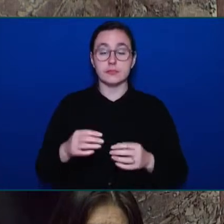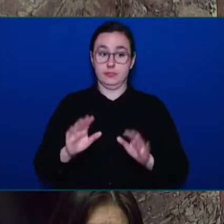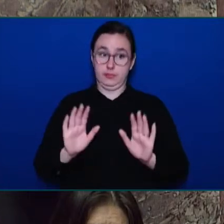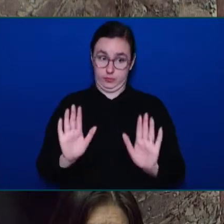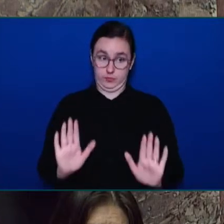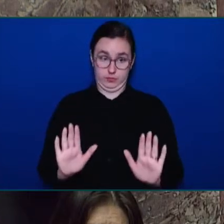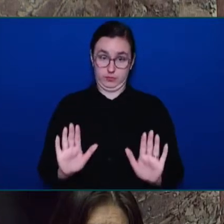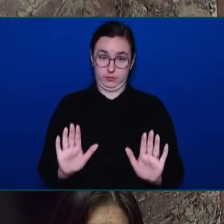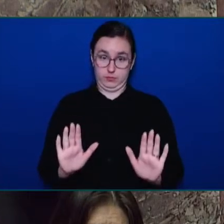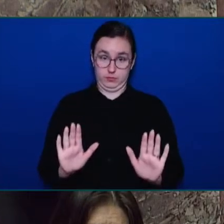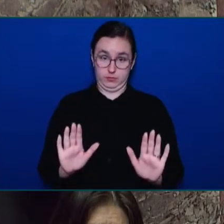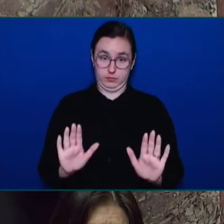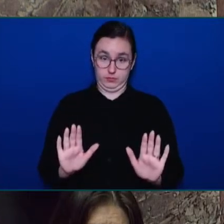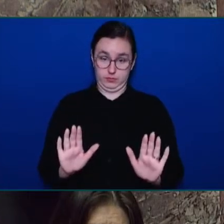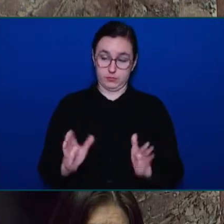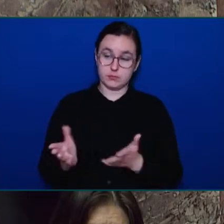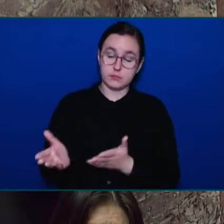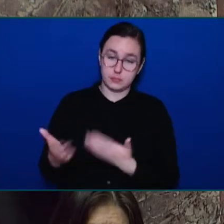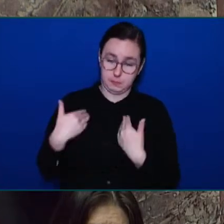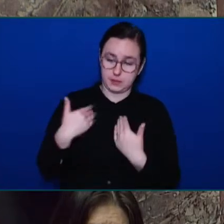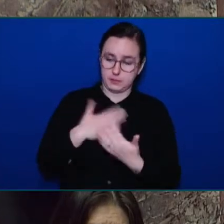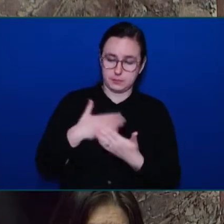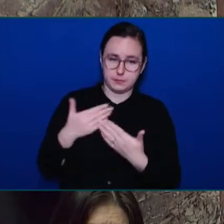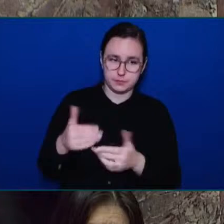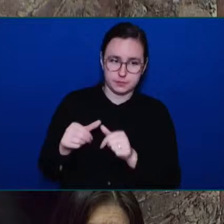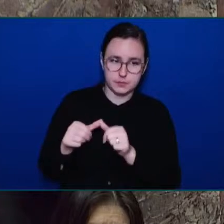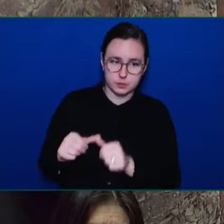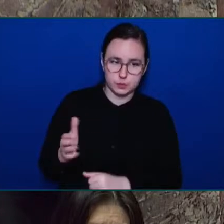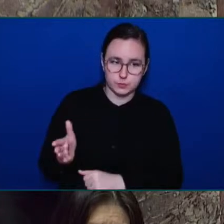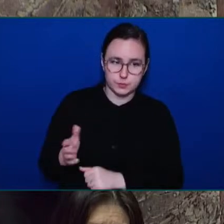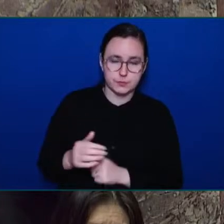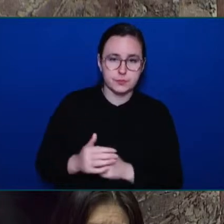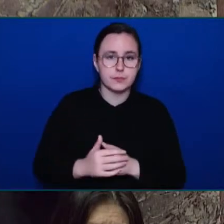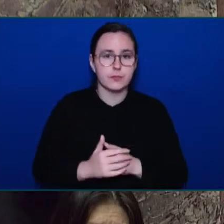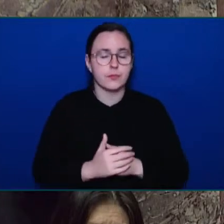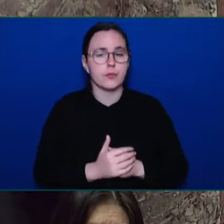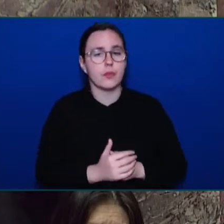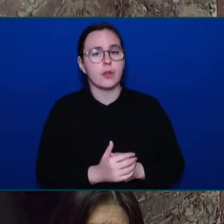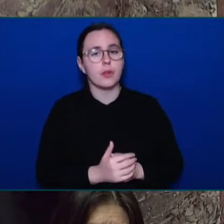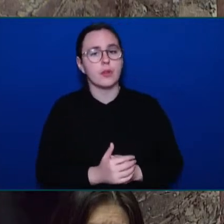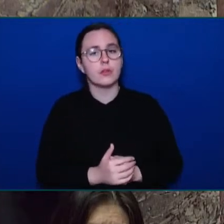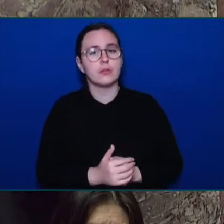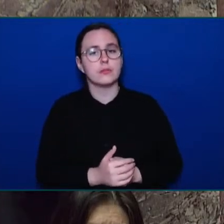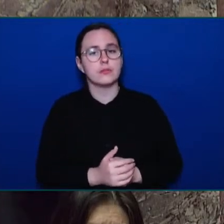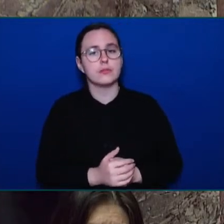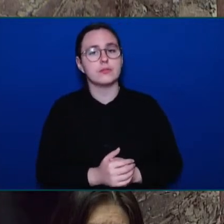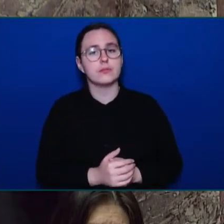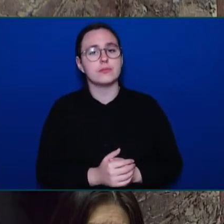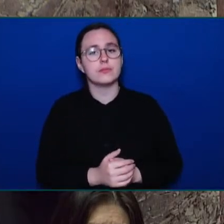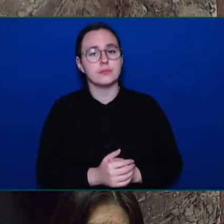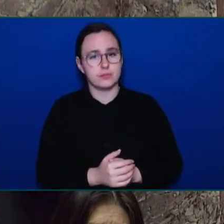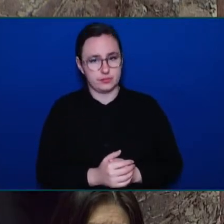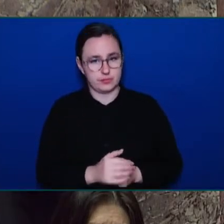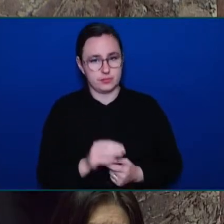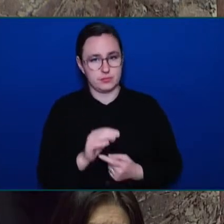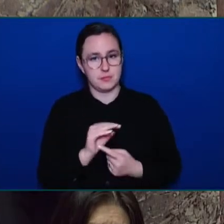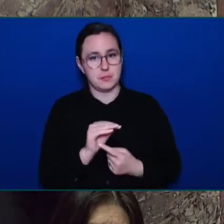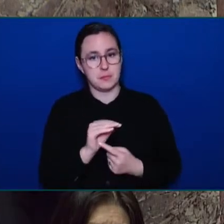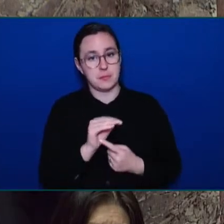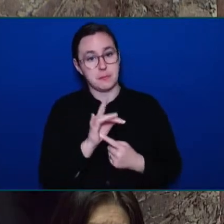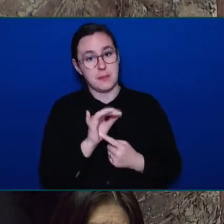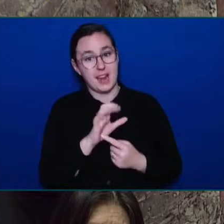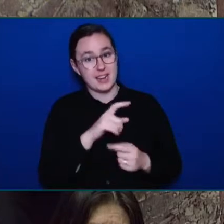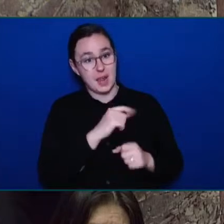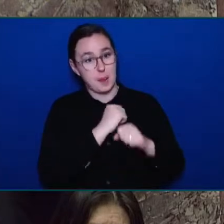Honourable Speaker, with respect to the Medicare Protection Act, we brought in regulations. We proclaim regulations that have been left unproclaimed